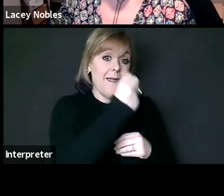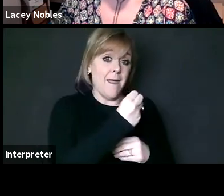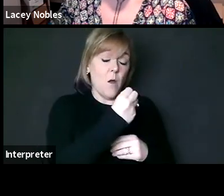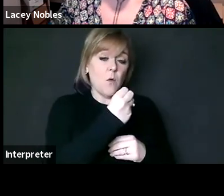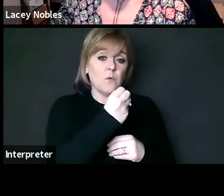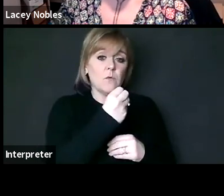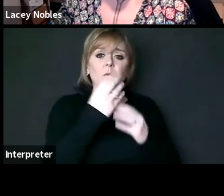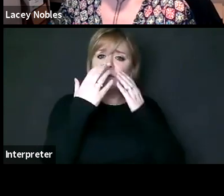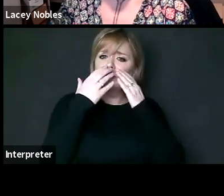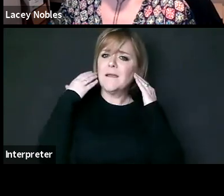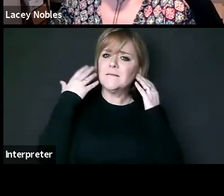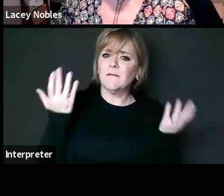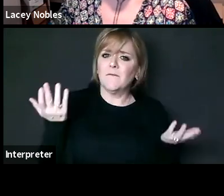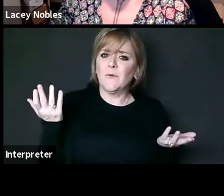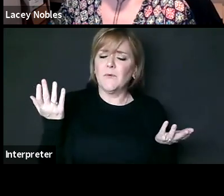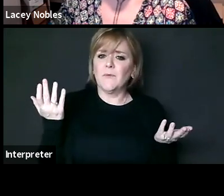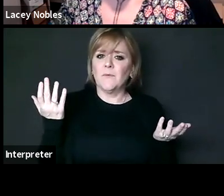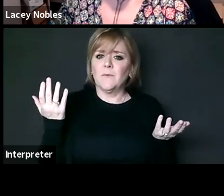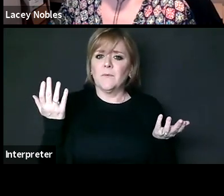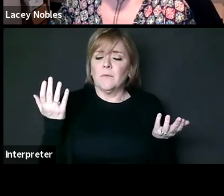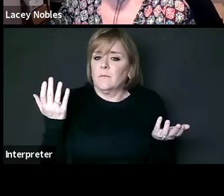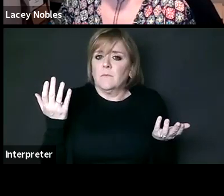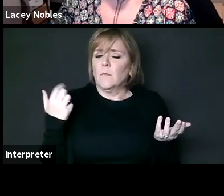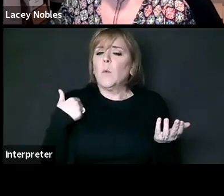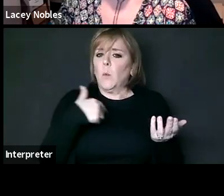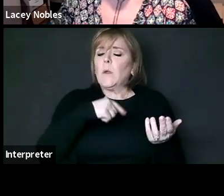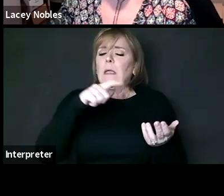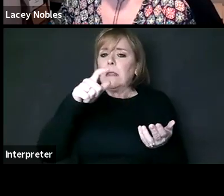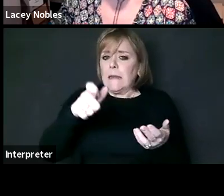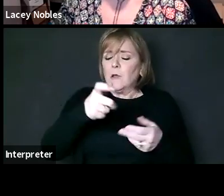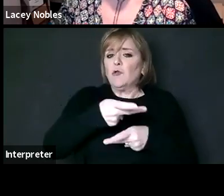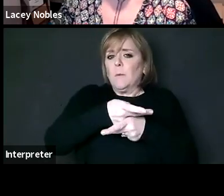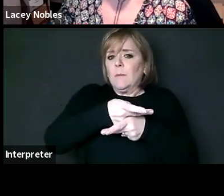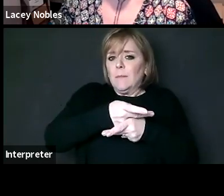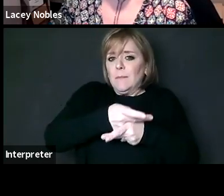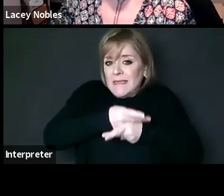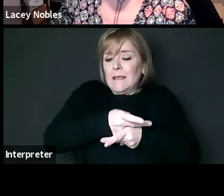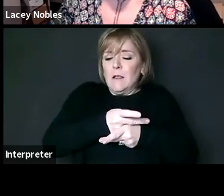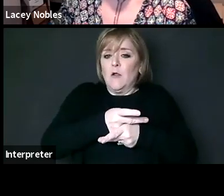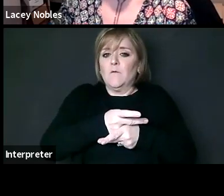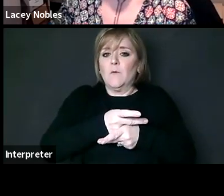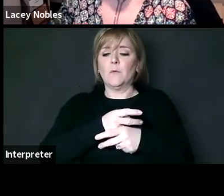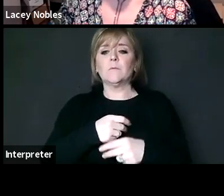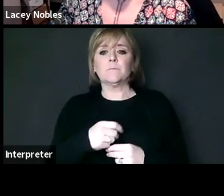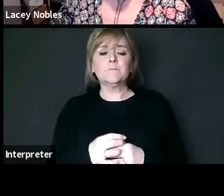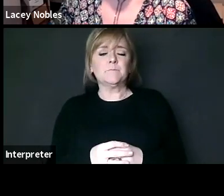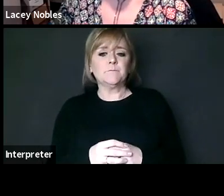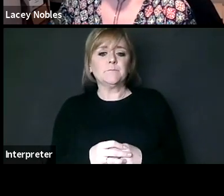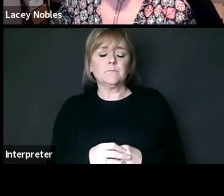bad idea. And I think we should take all precaution we feel necessary.